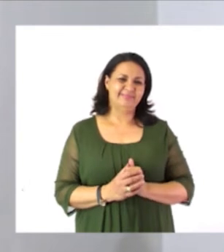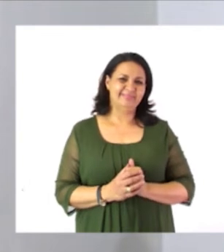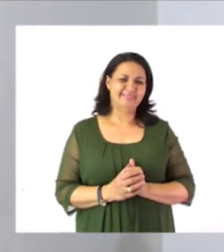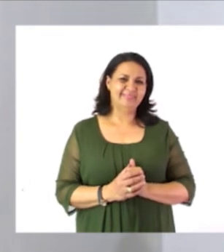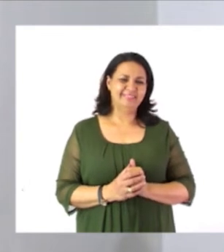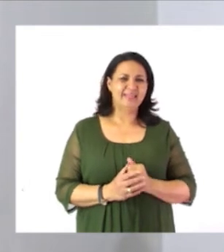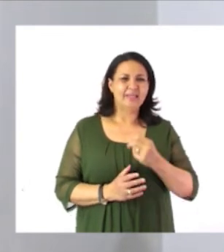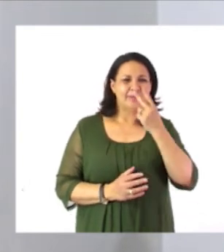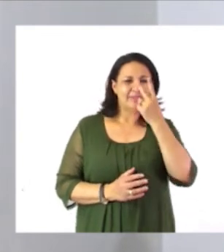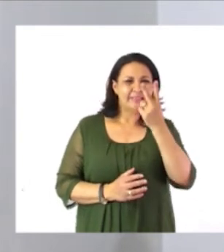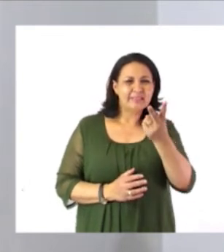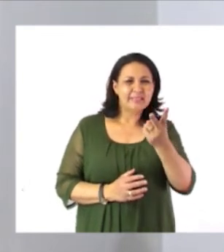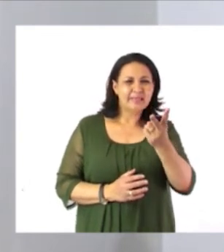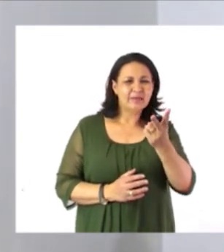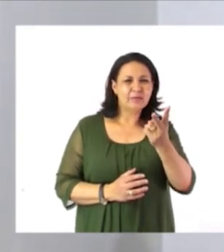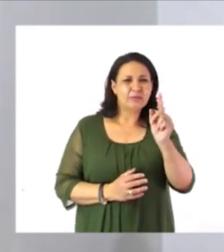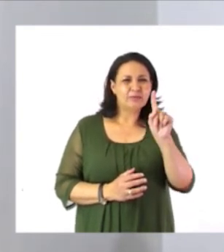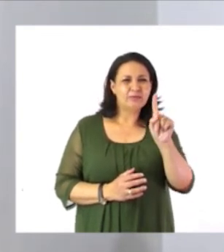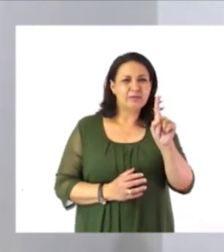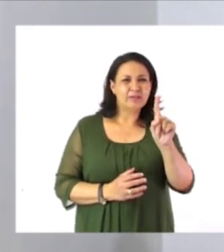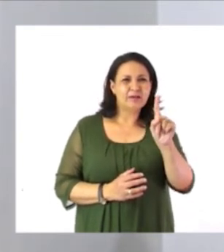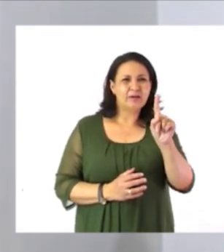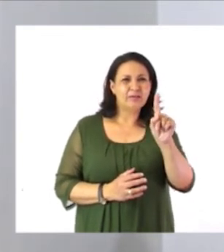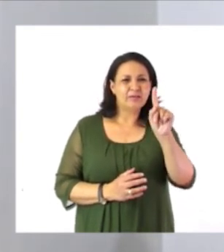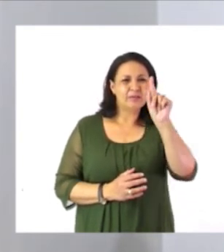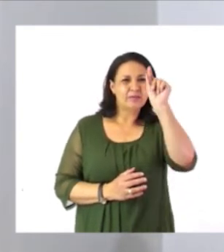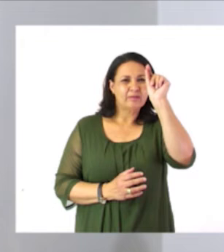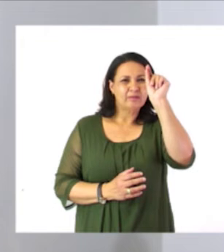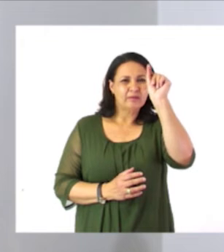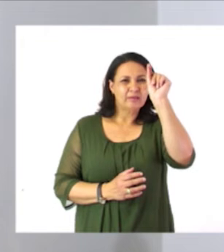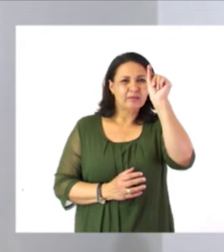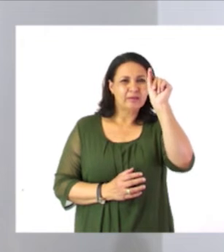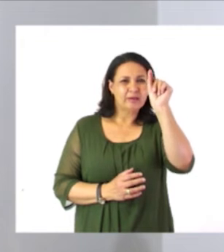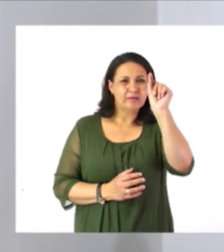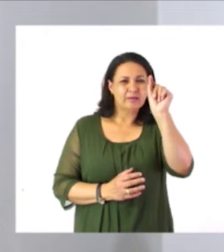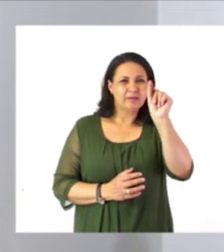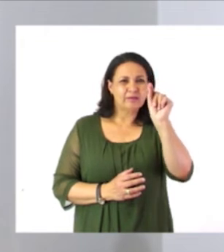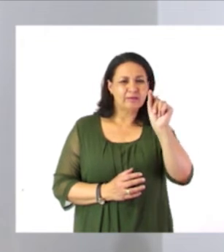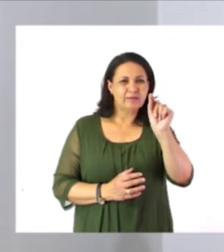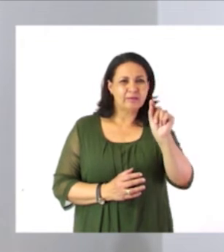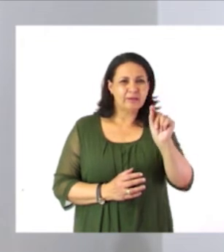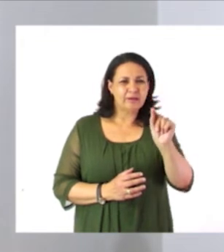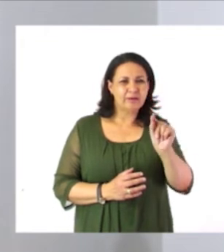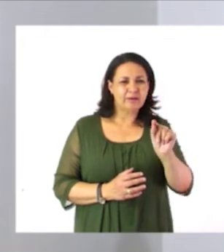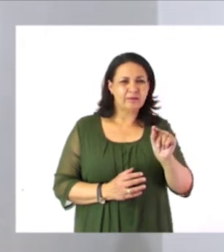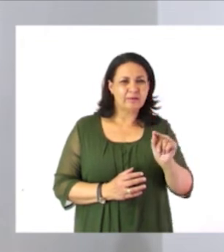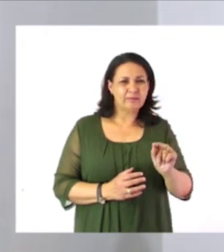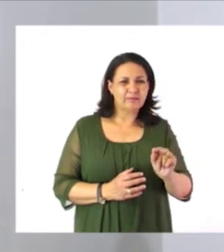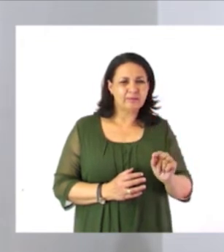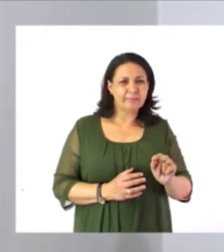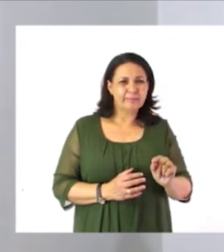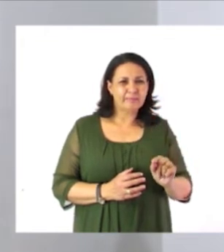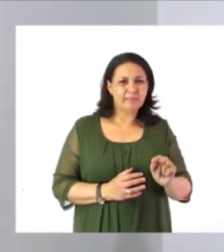You will see when you put your finger at the dot and follow it down with the arrow, going